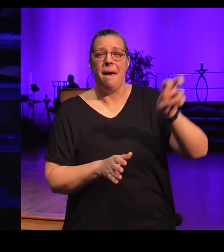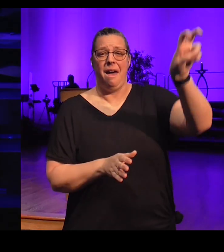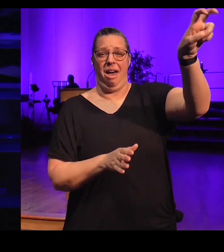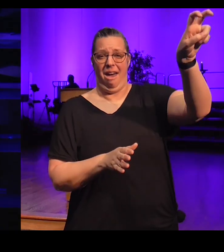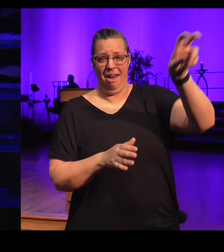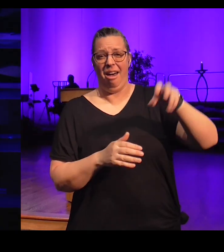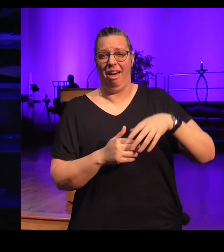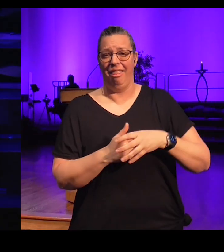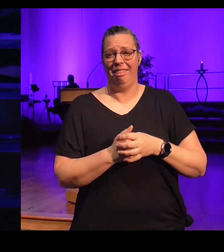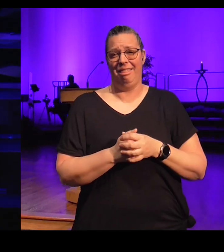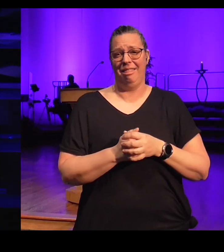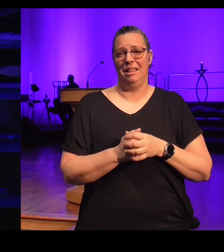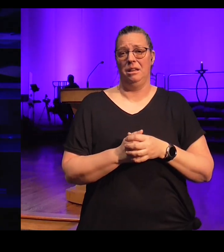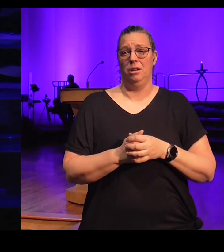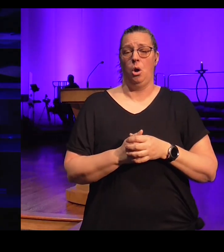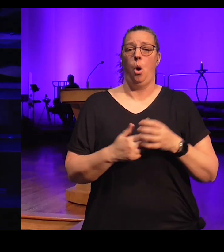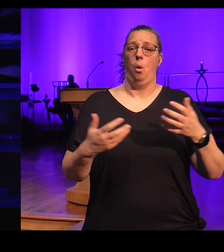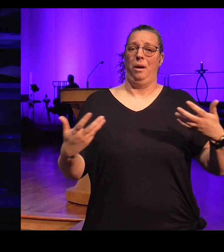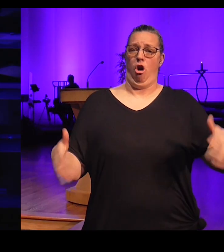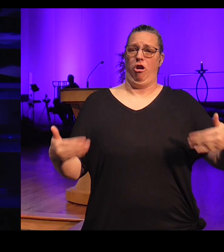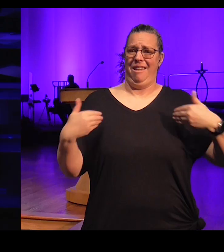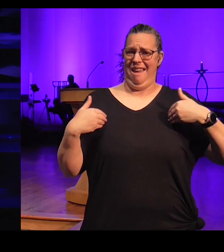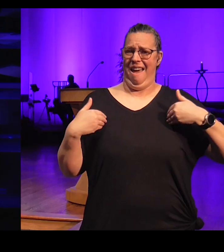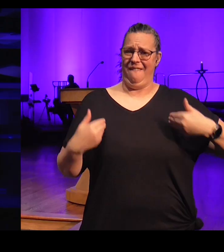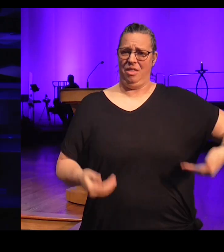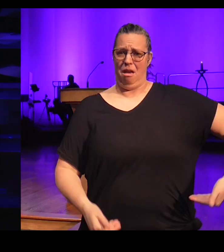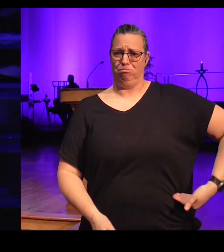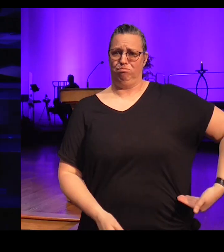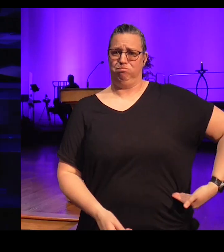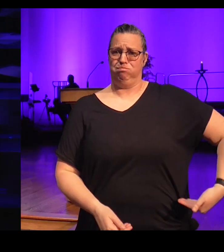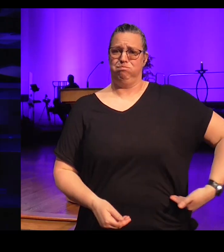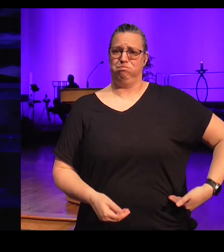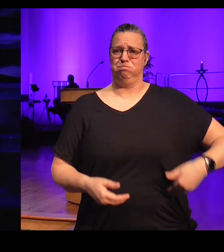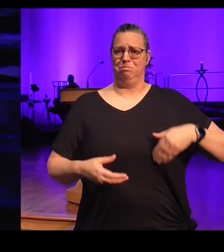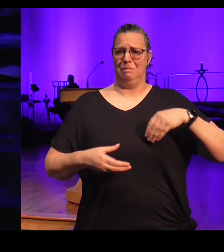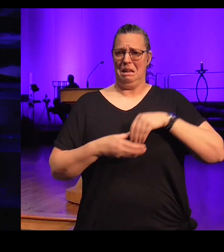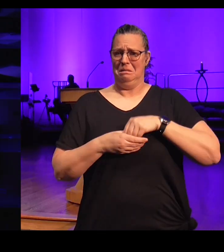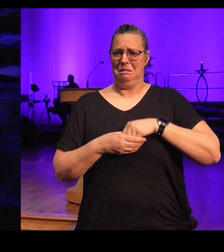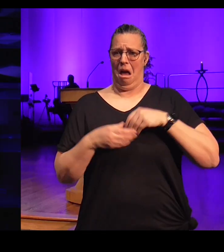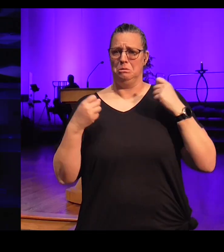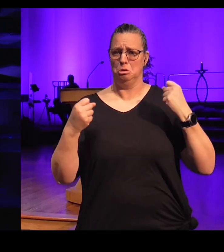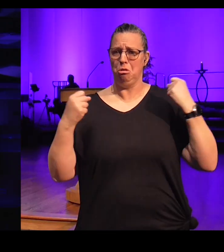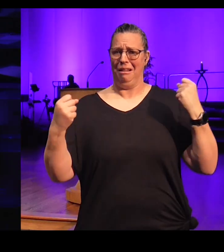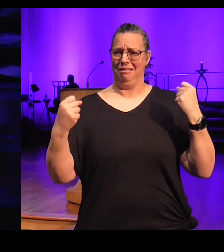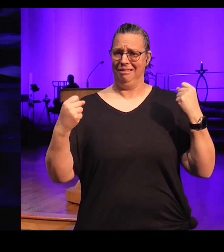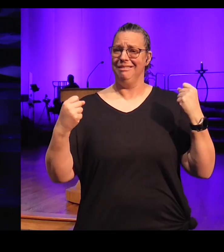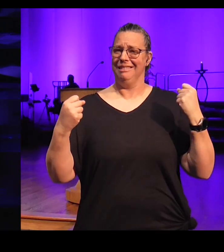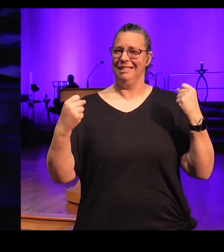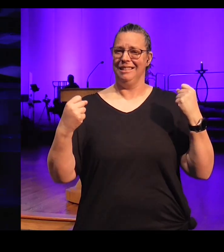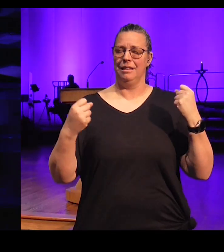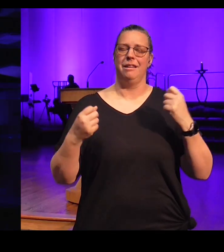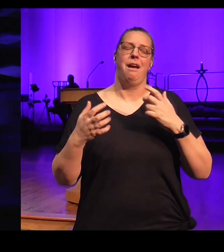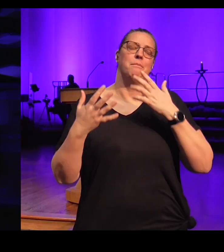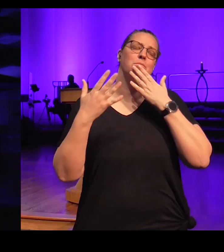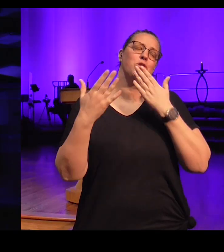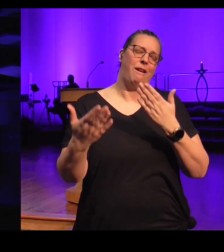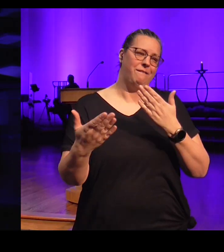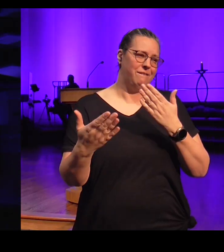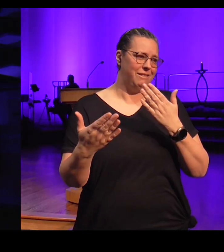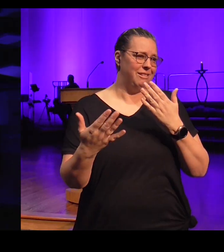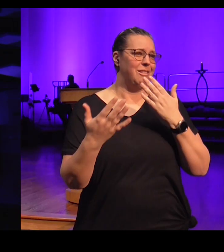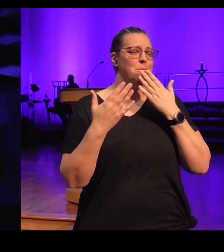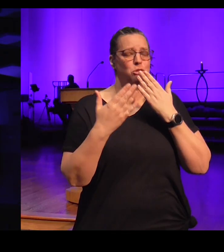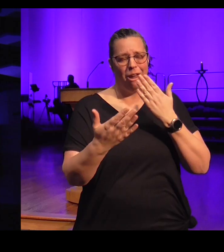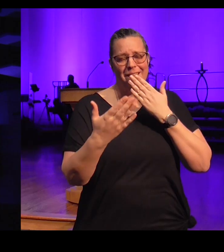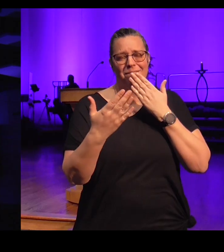We have that intuition inside us and strength, and I'm so grateful.